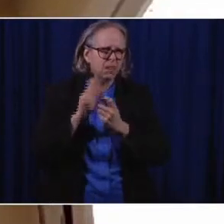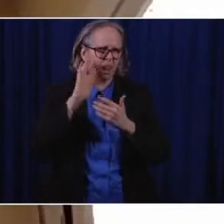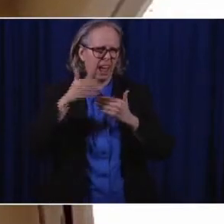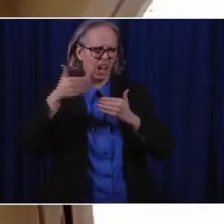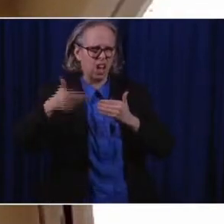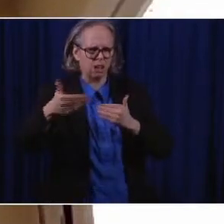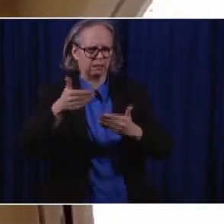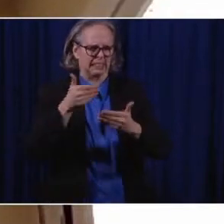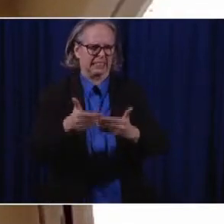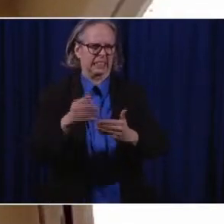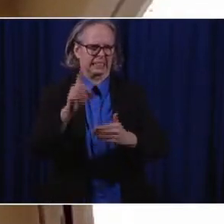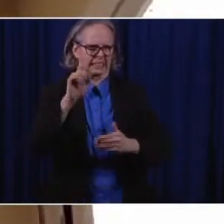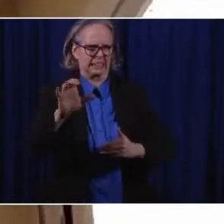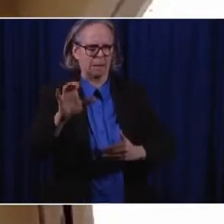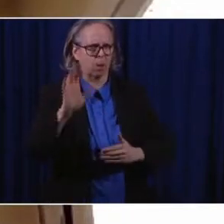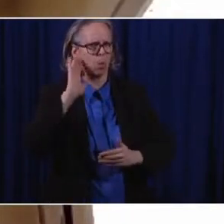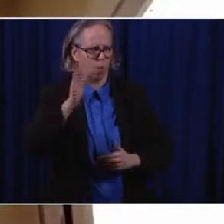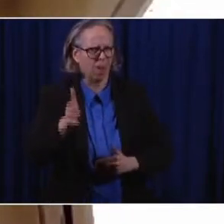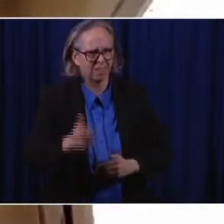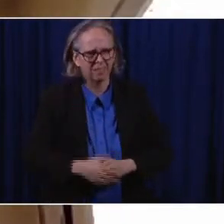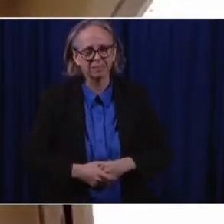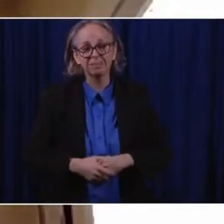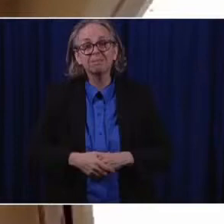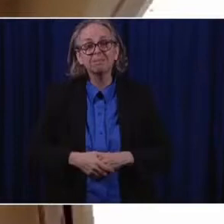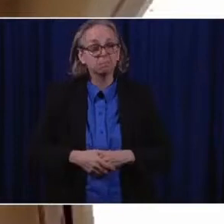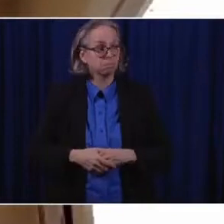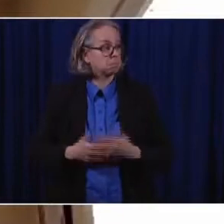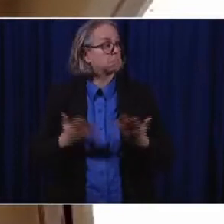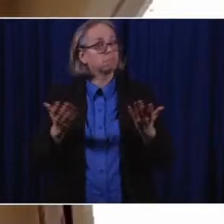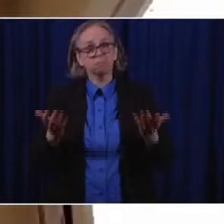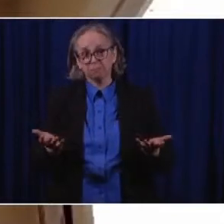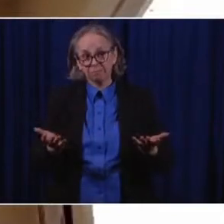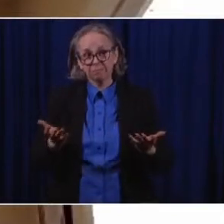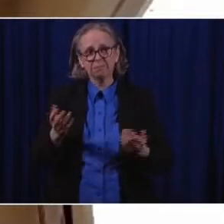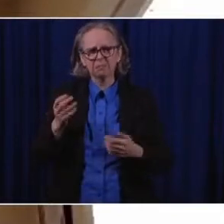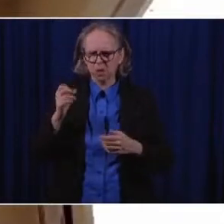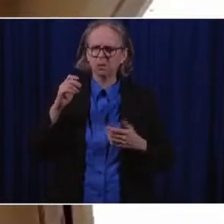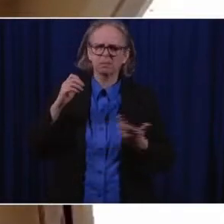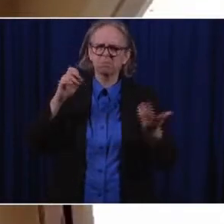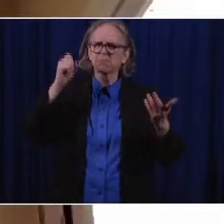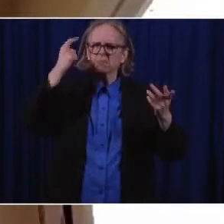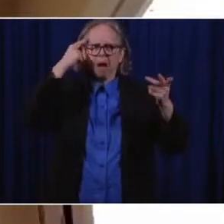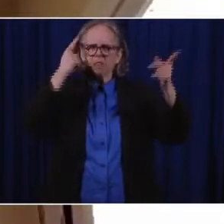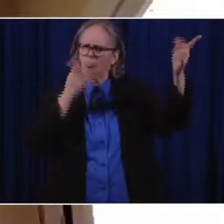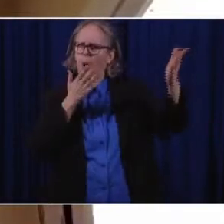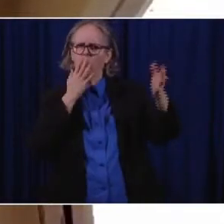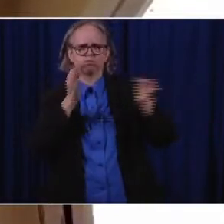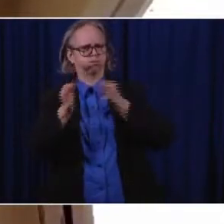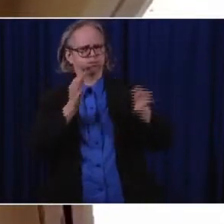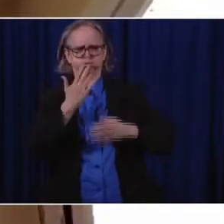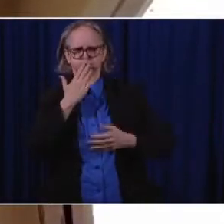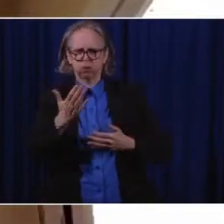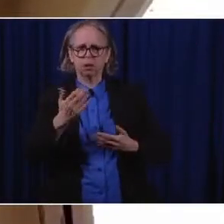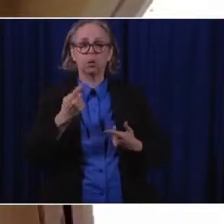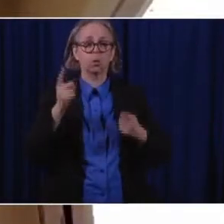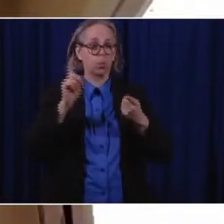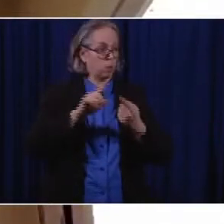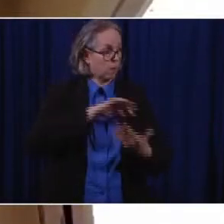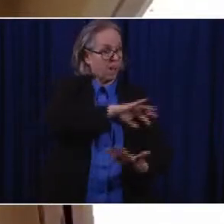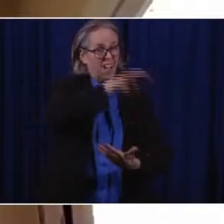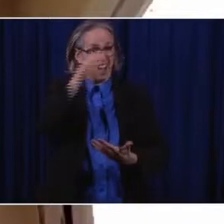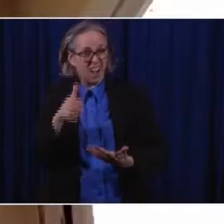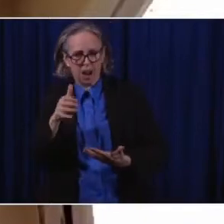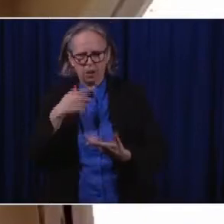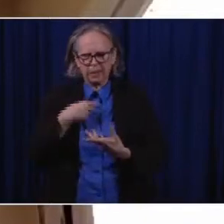are looking at getting vaccine first to those who are at the greatest risk and the